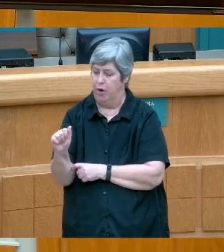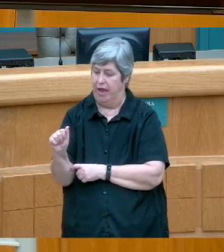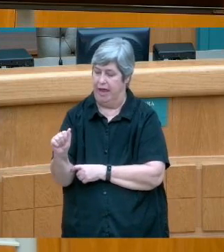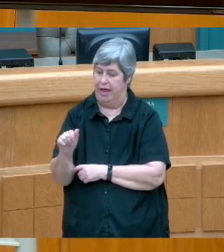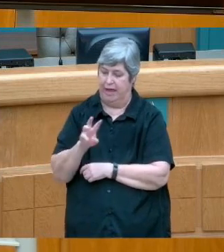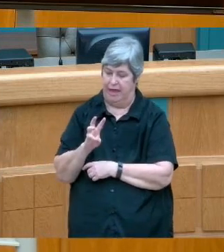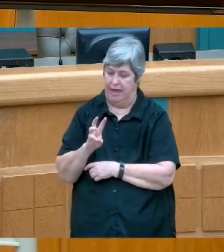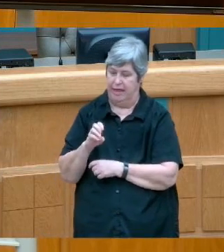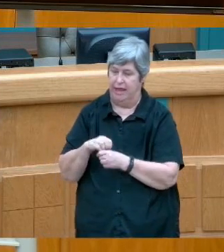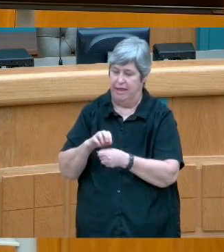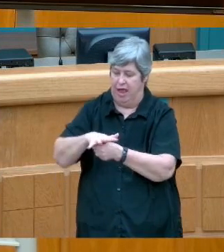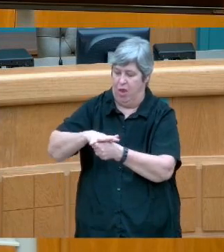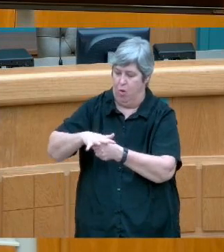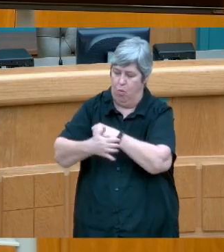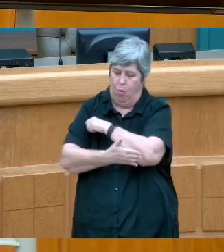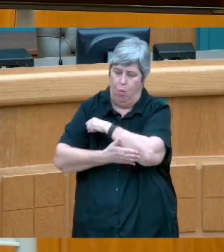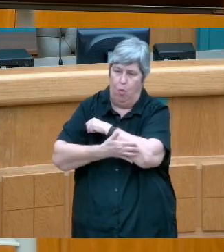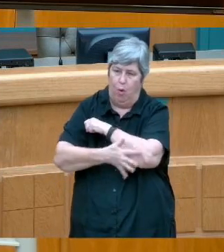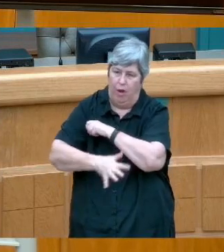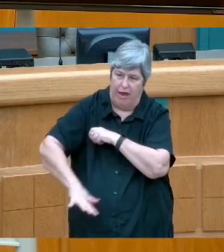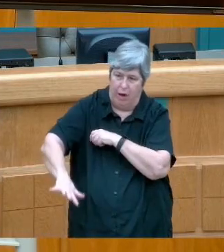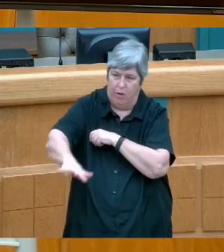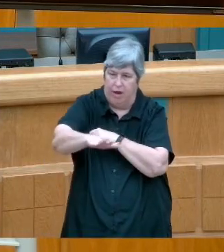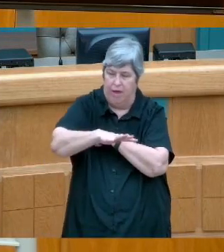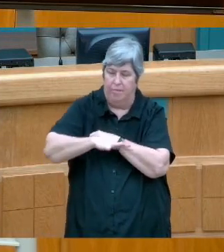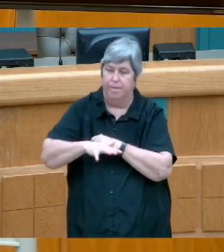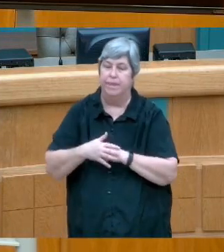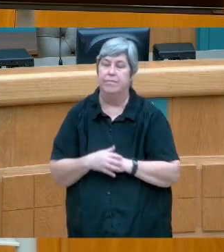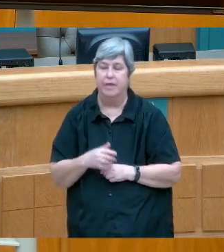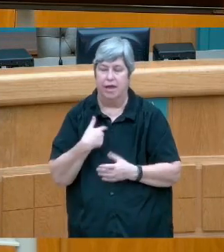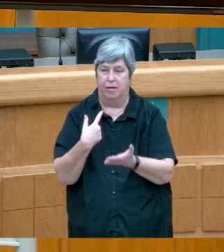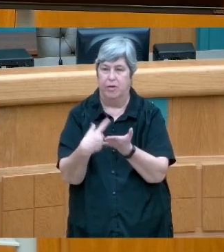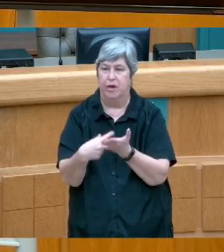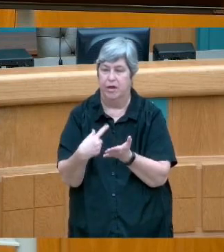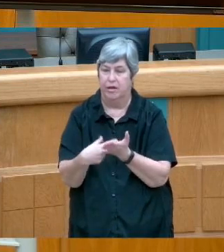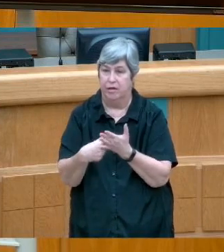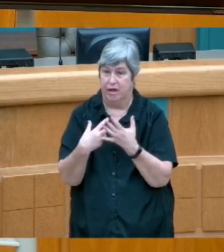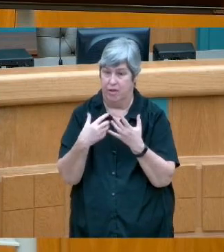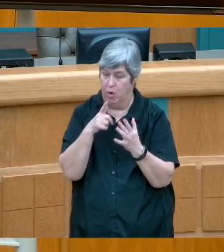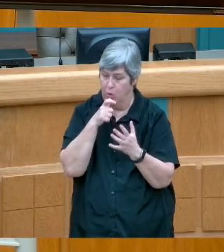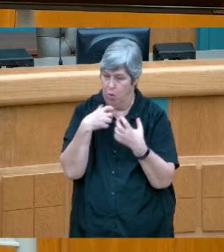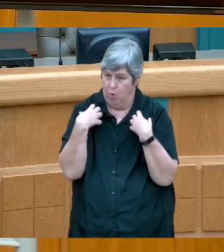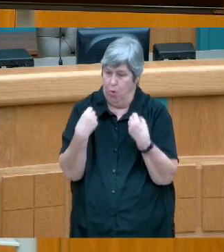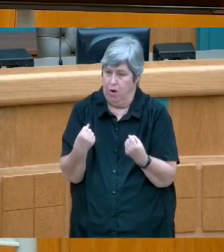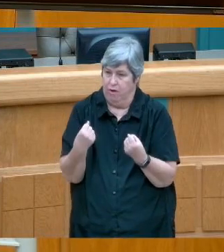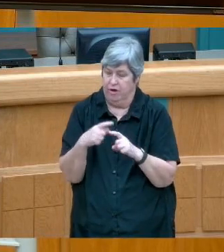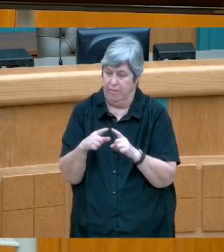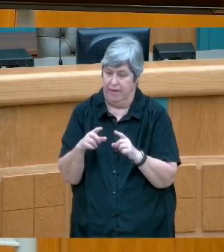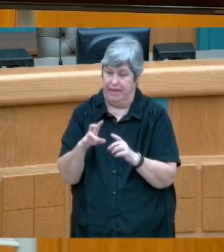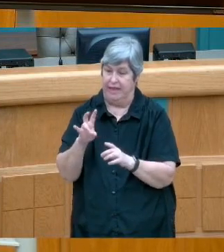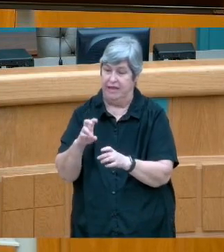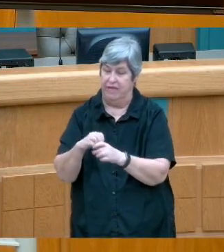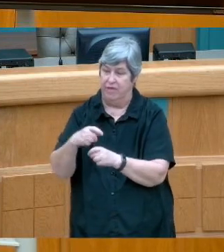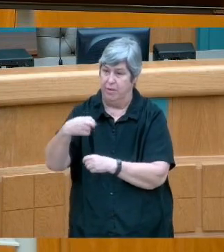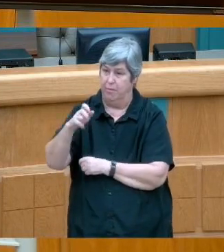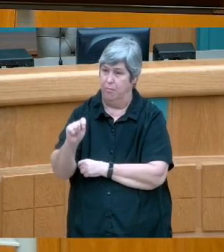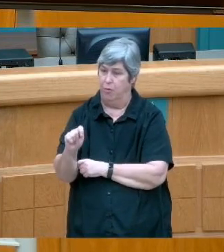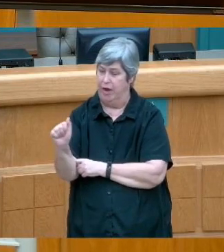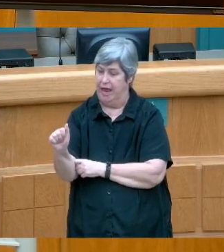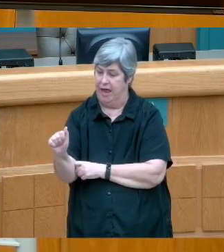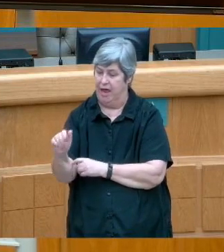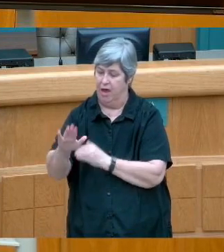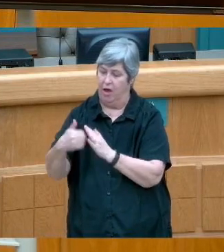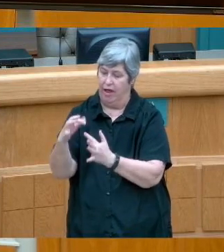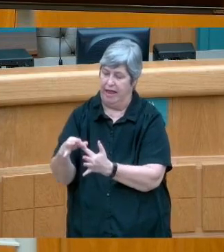6 in rural Nueces County. I'm going to talk about the recovery rate, but in the 7 in Port Aransas, all but